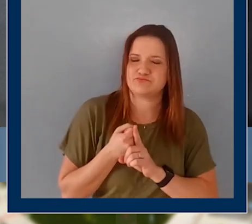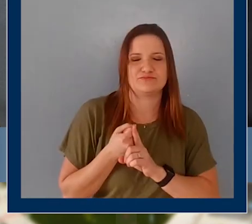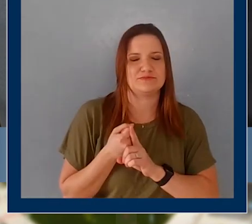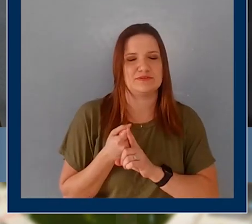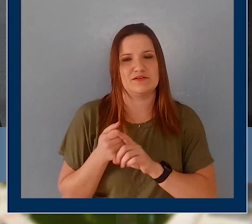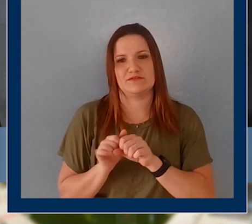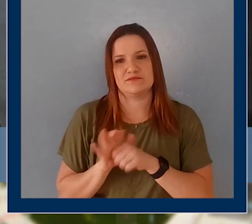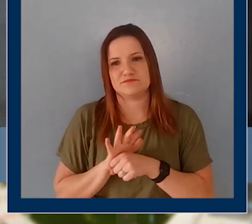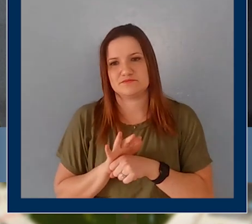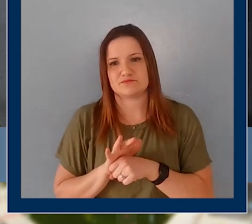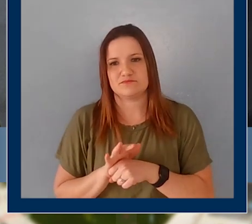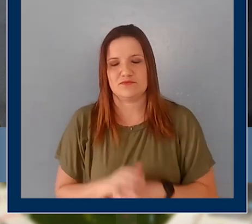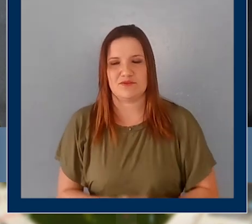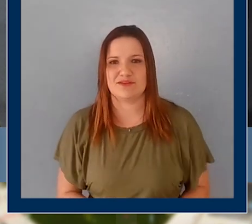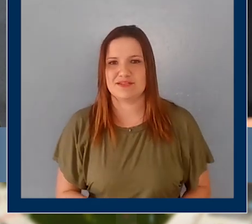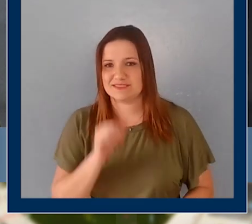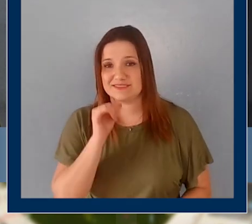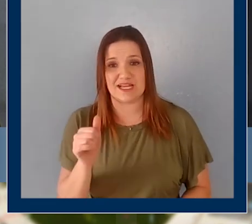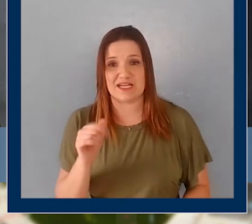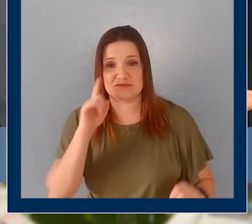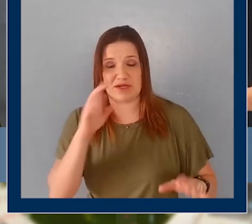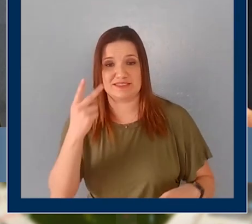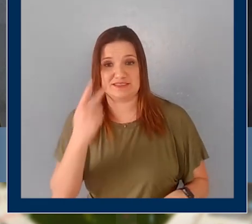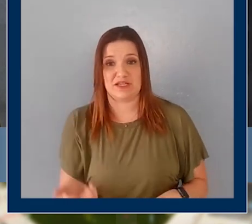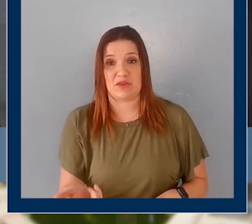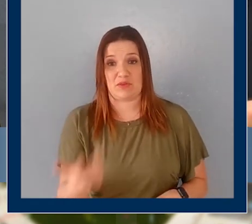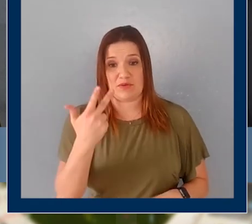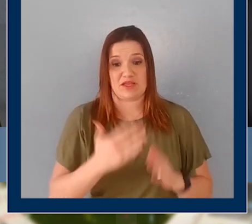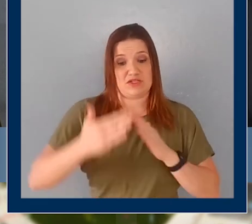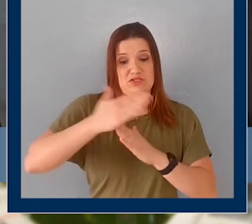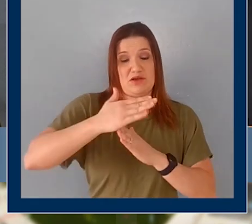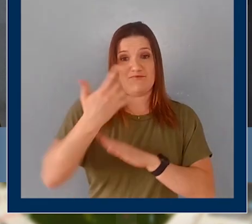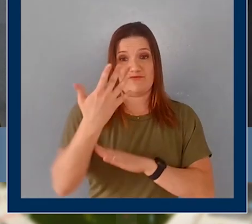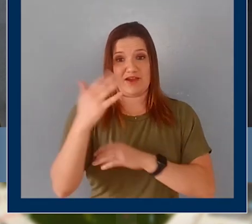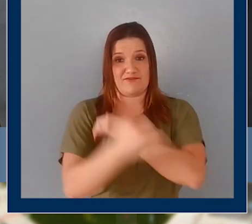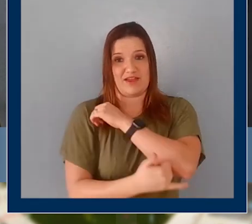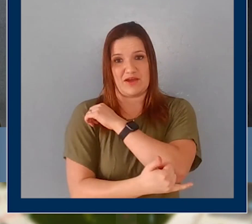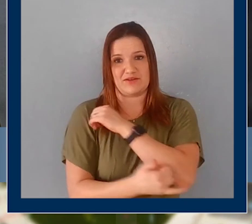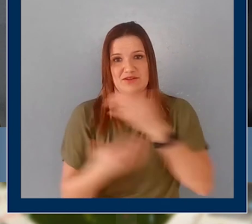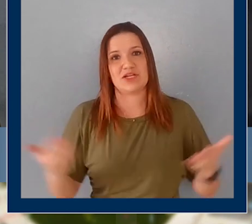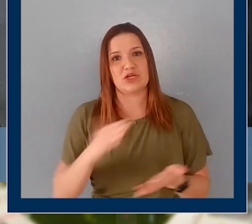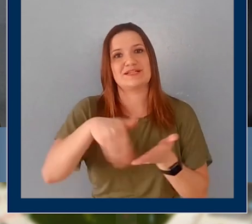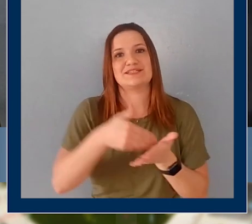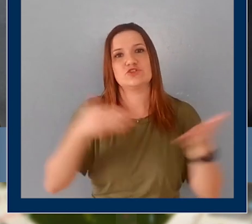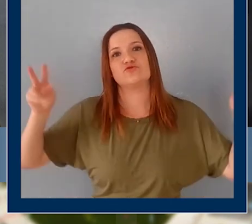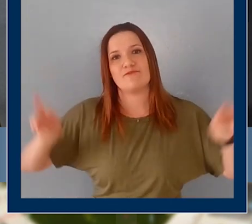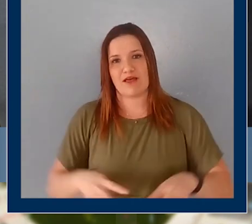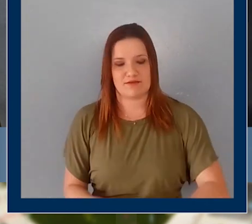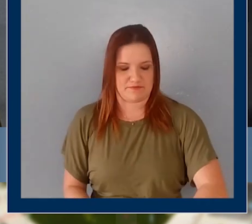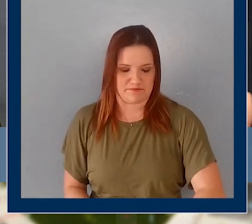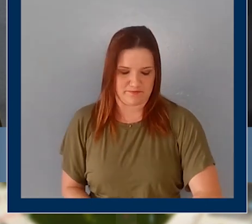at the 97.8. So Tulare County, Merced, Stanislaus, Central